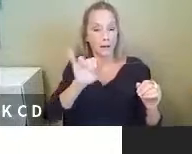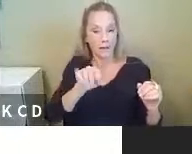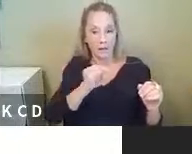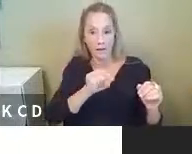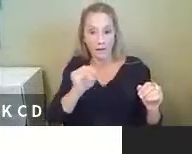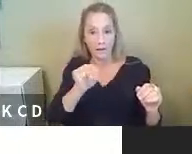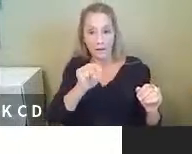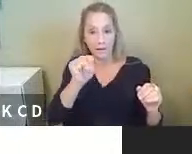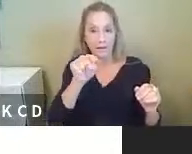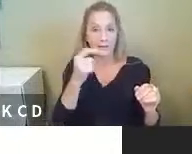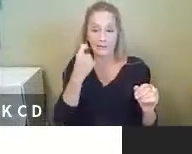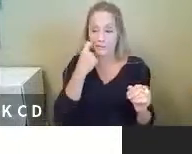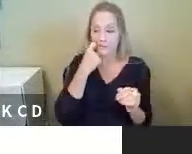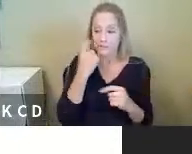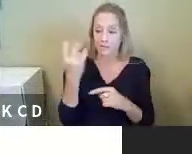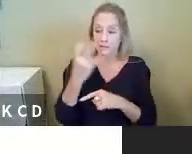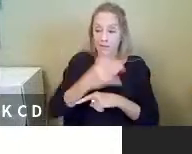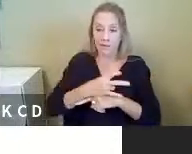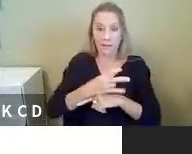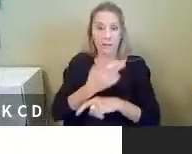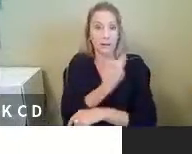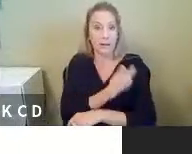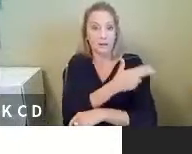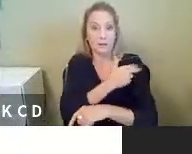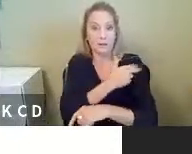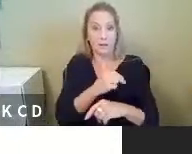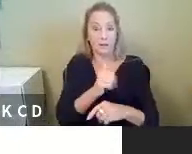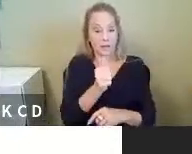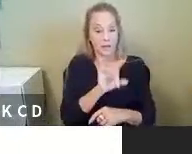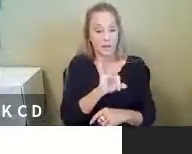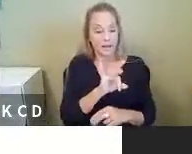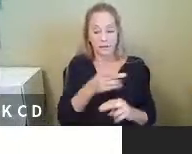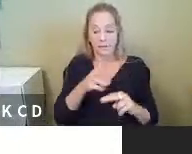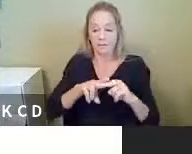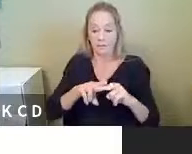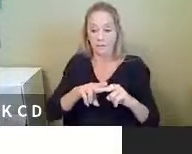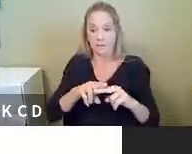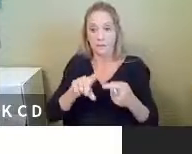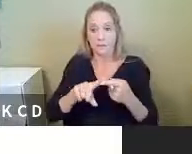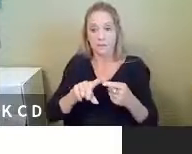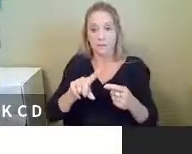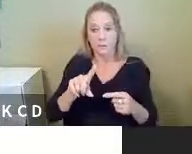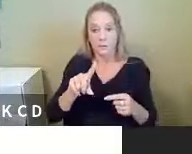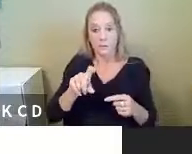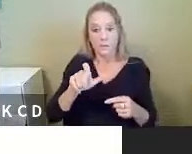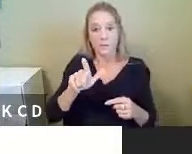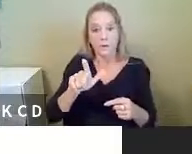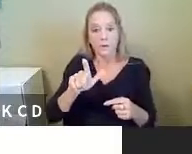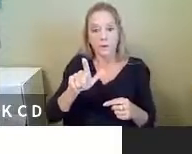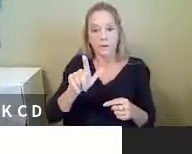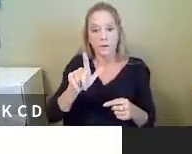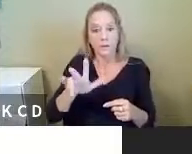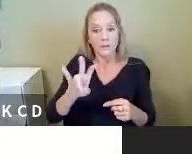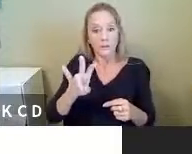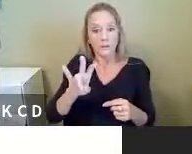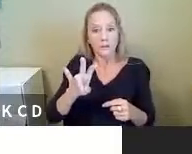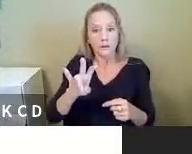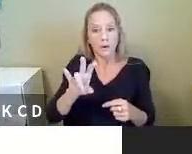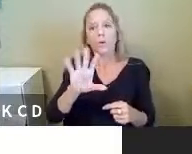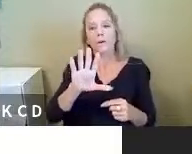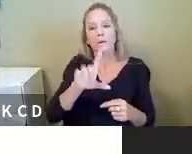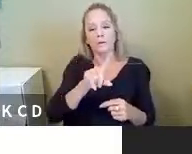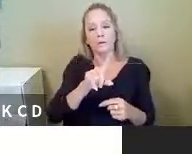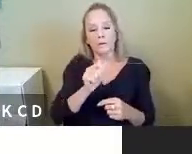we saw in a recent 7 days at our hospital was an increase from 18 to 37. So certainly nothing that